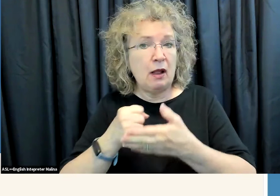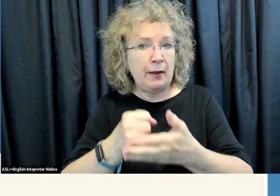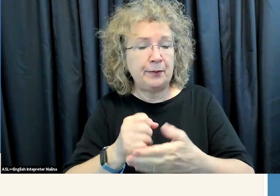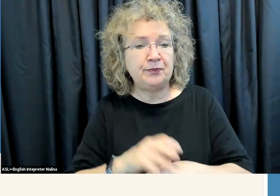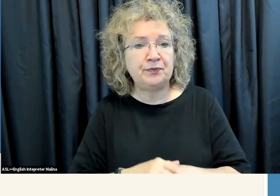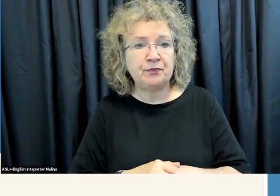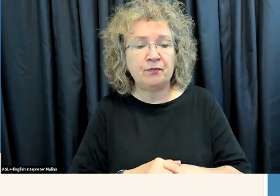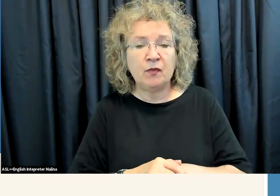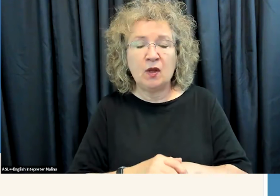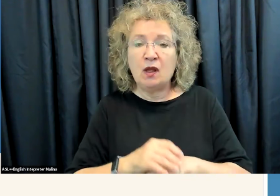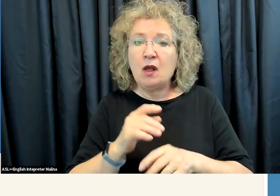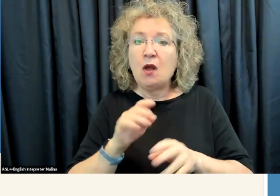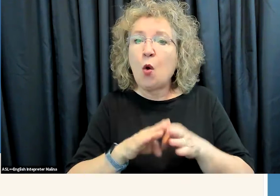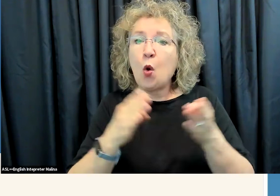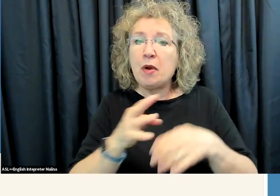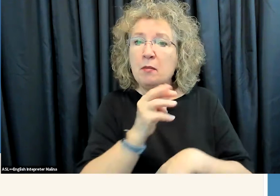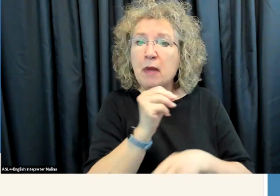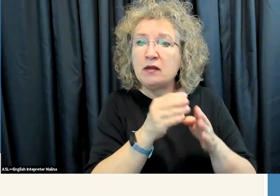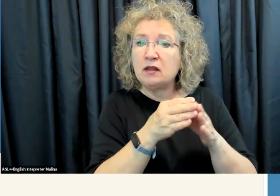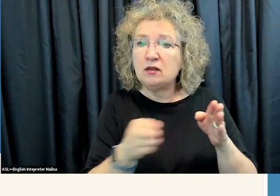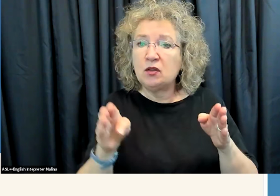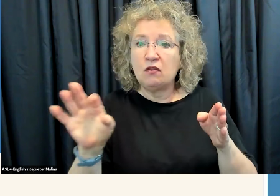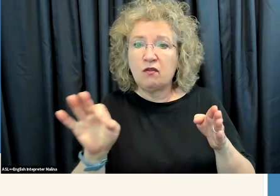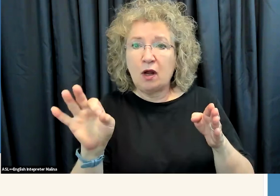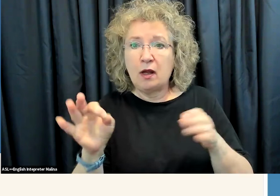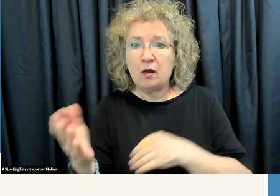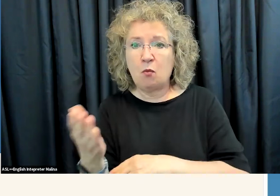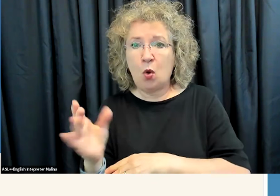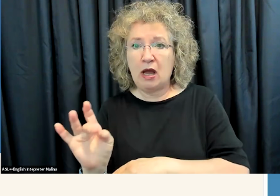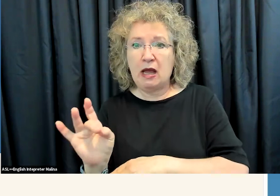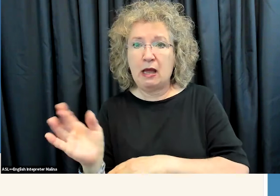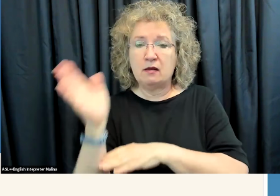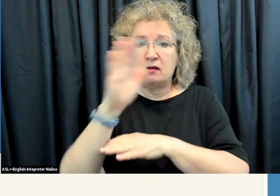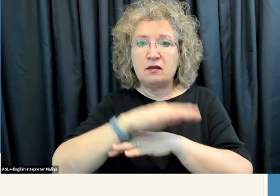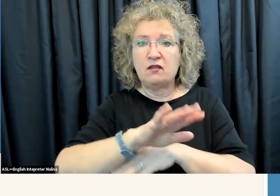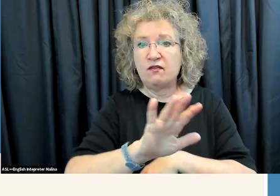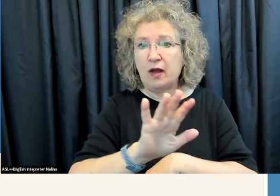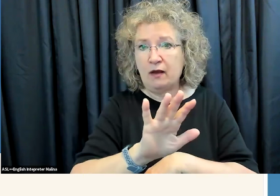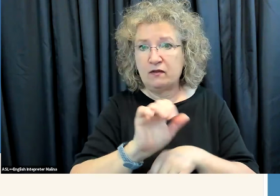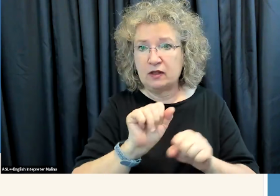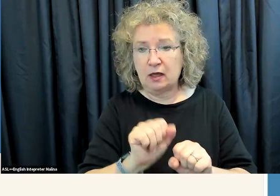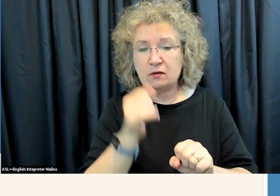Friday from 8 to 5, and they can also be reached at